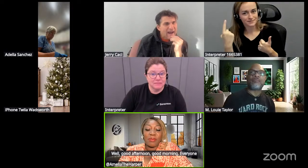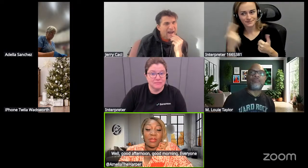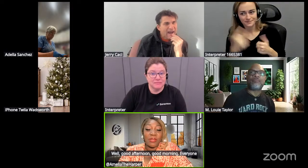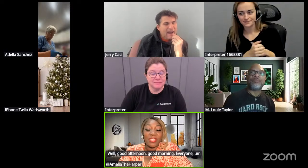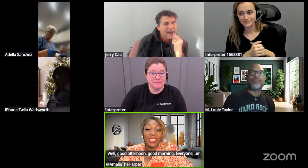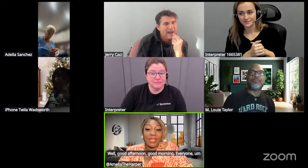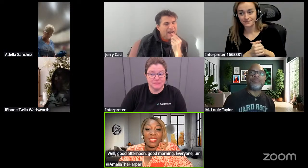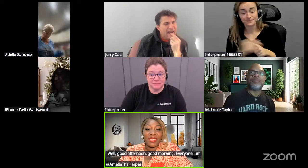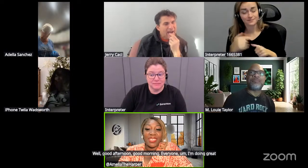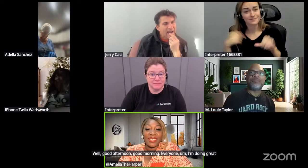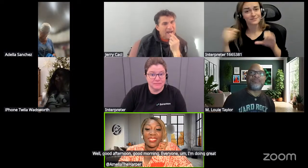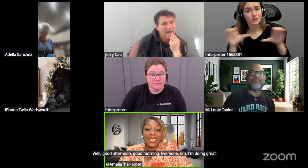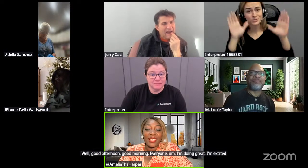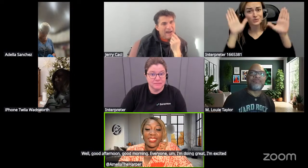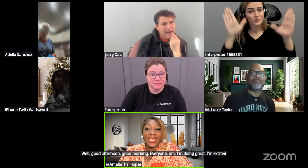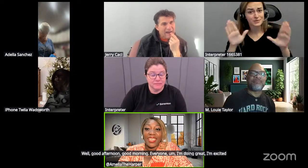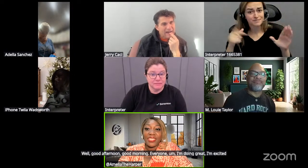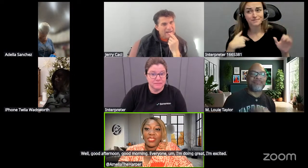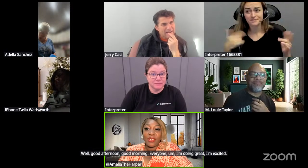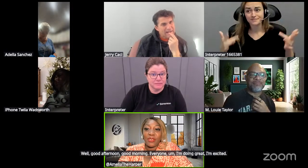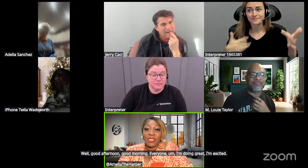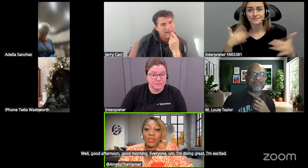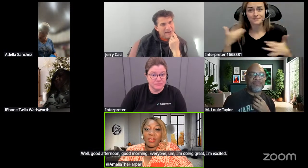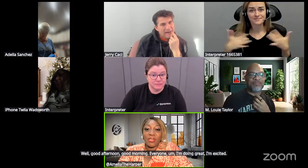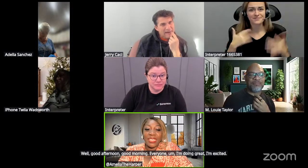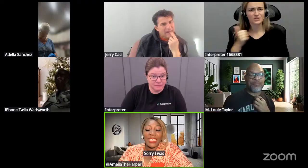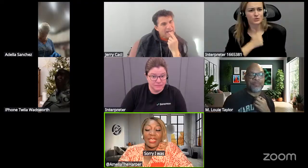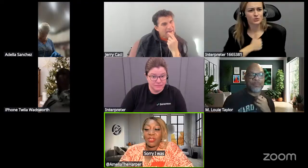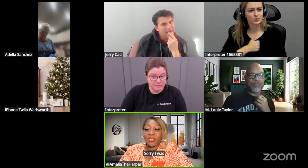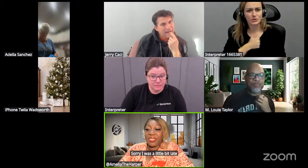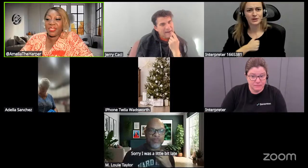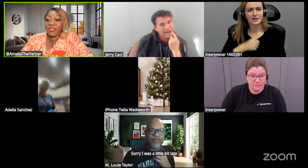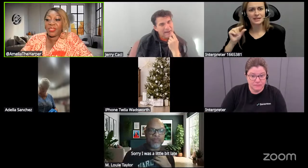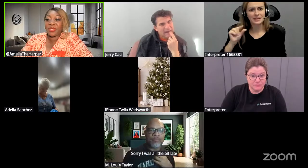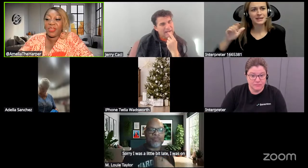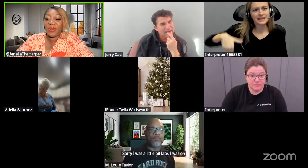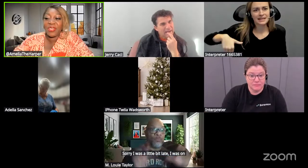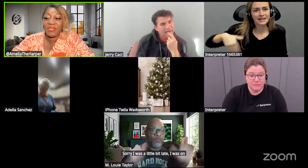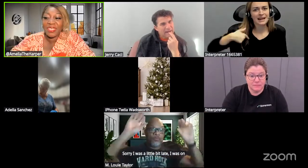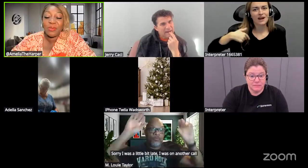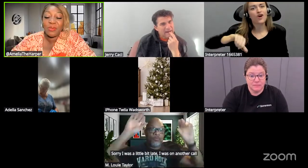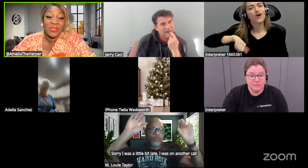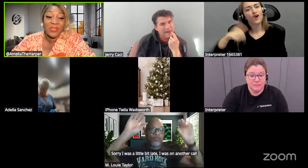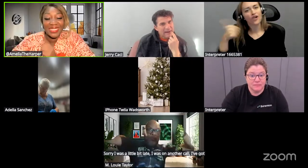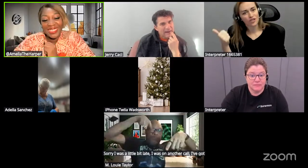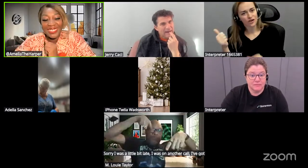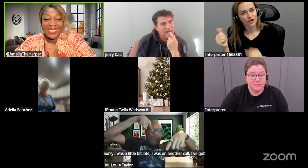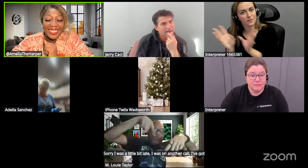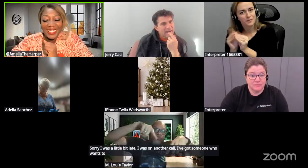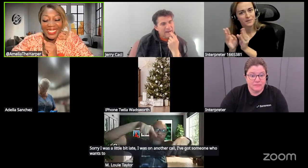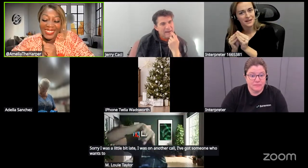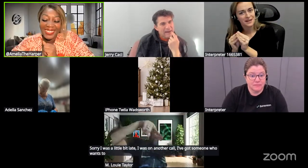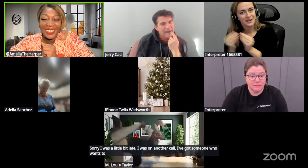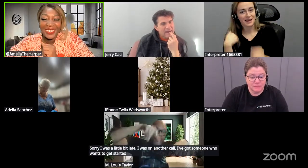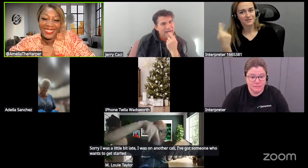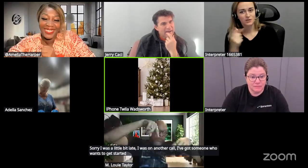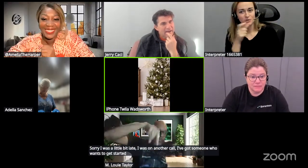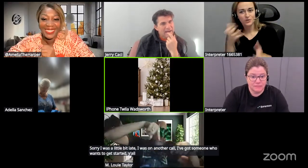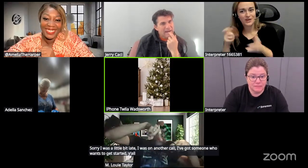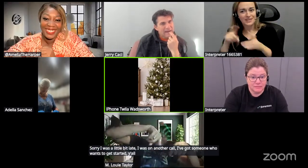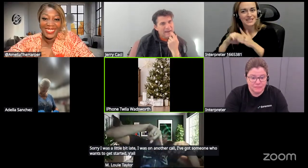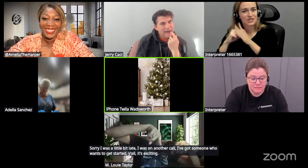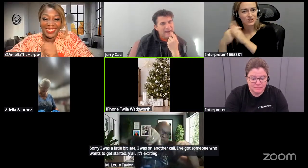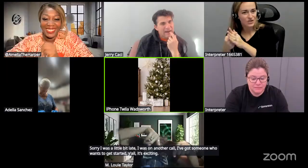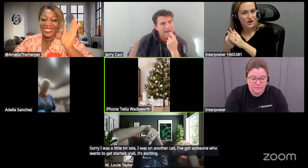I'm doing great. I'm excited. Sorry I was a little bit late. I was on another call. I've got someone who wants to get started, y'all.